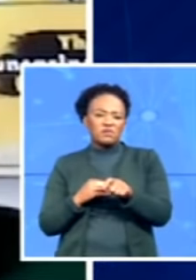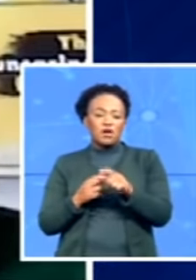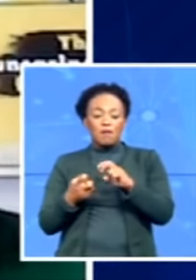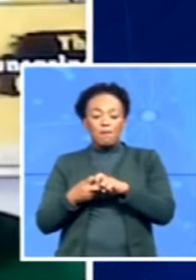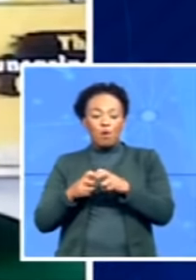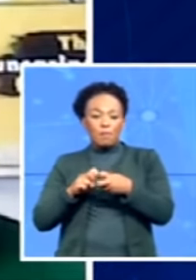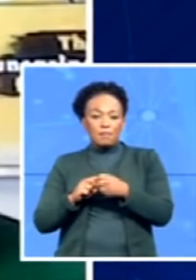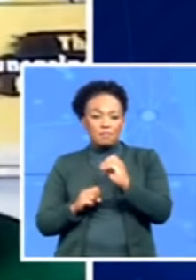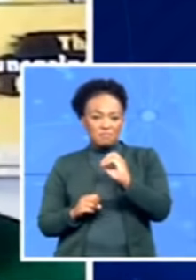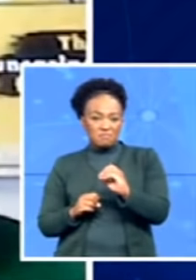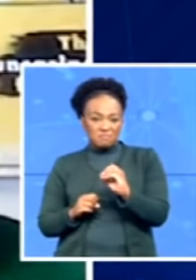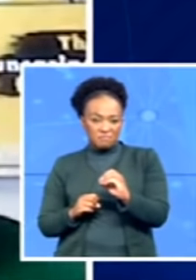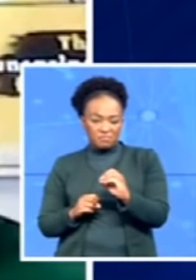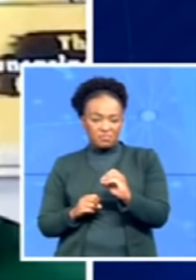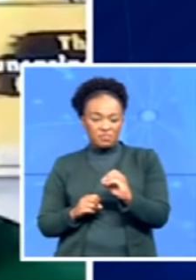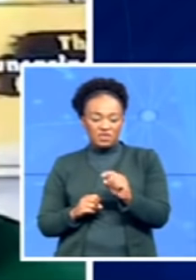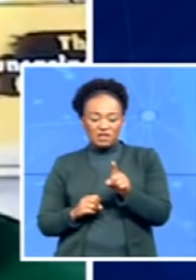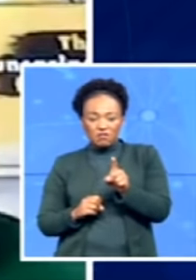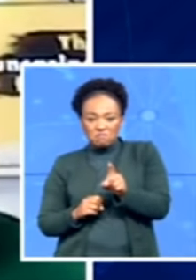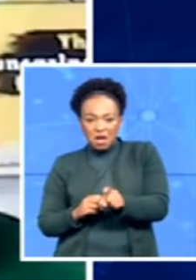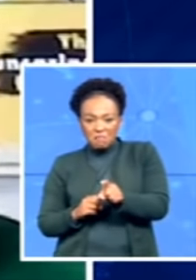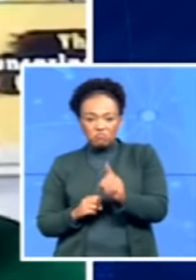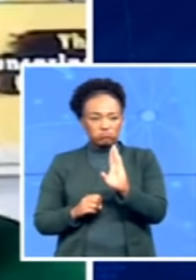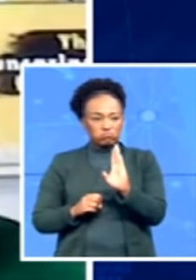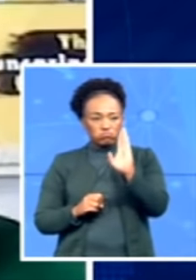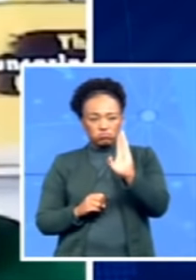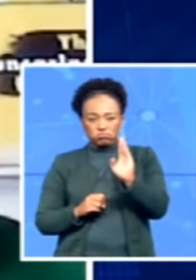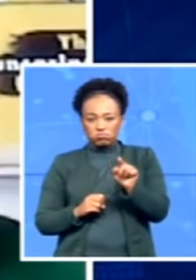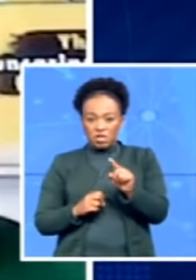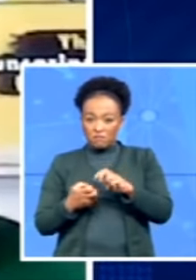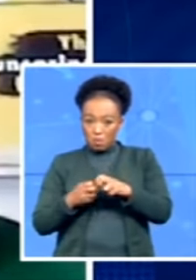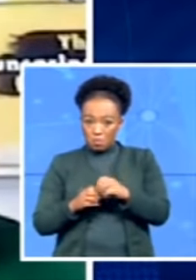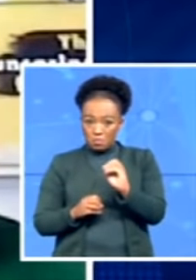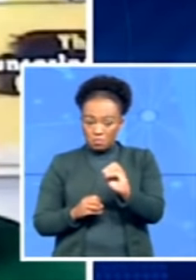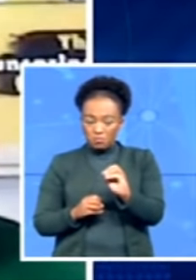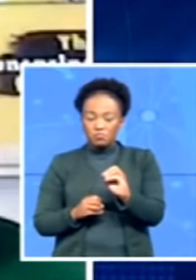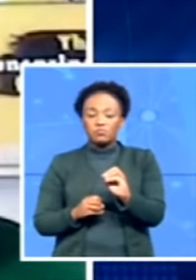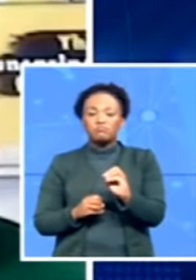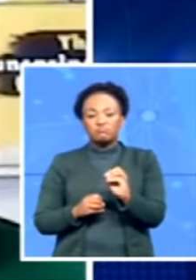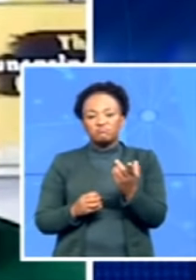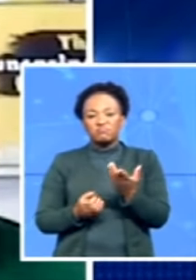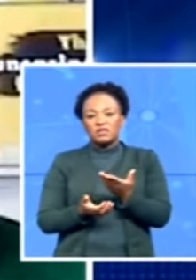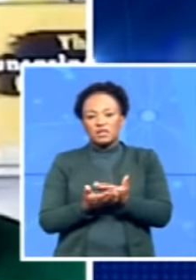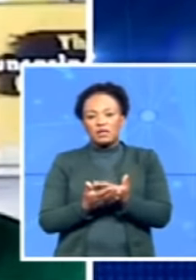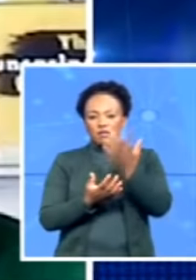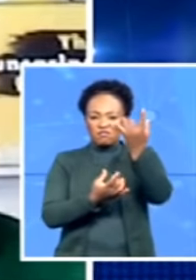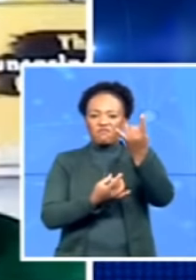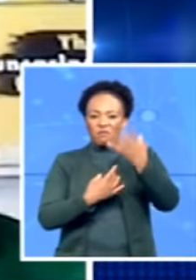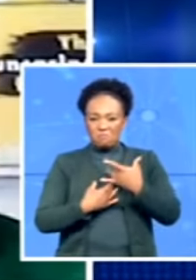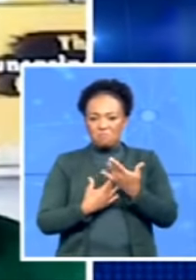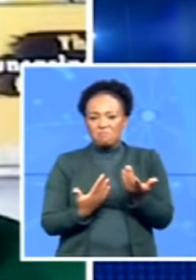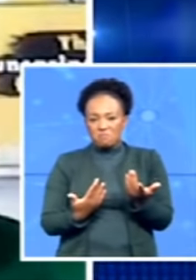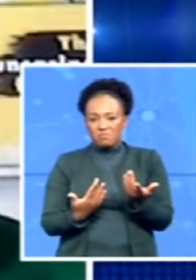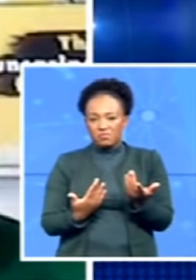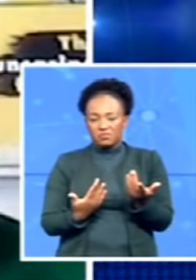the functioning of the app we're using, can they indicate so that we give them an opportunity